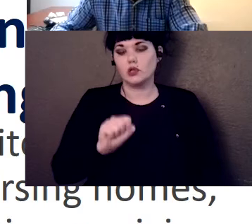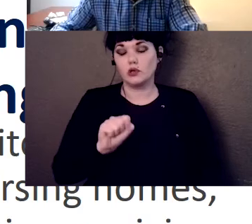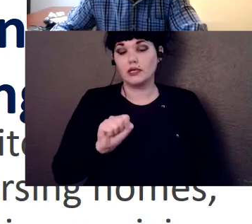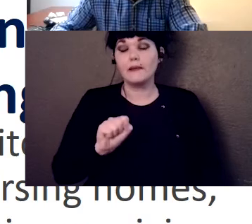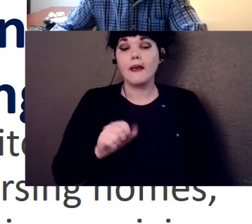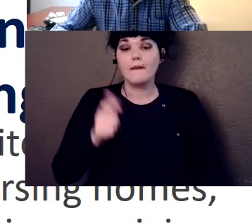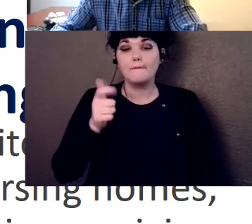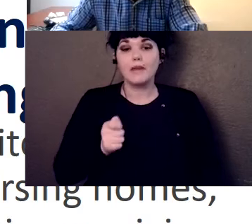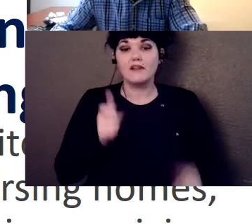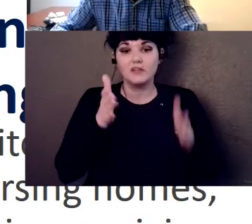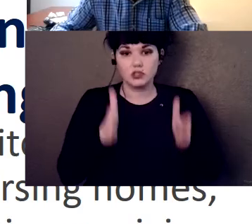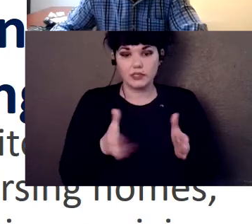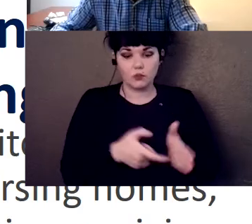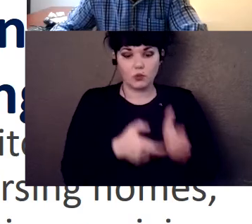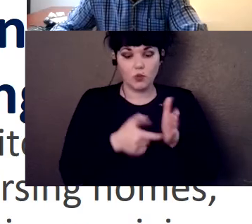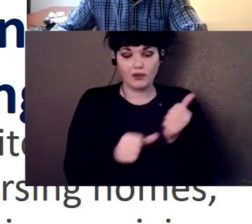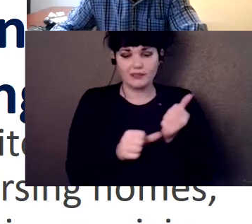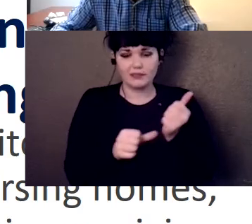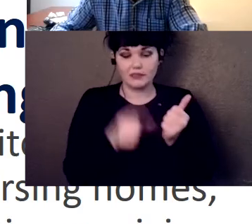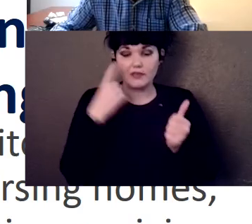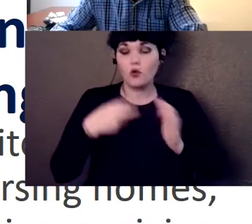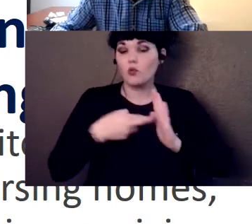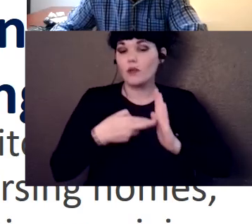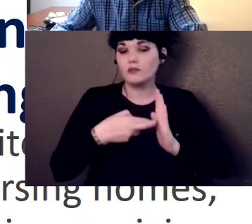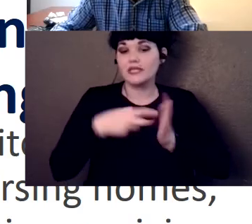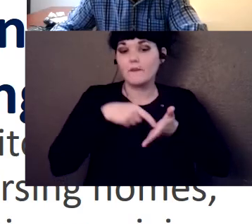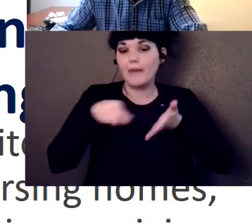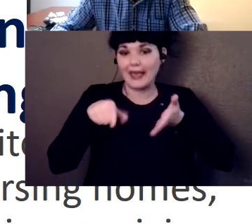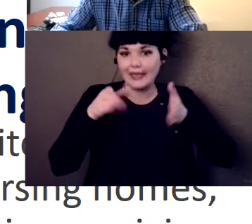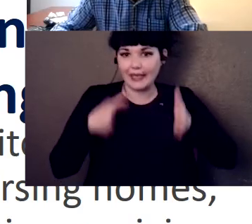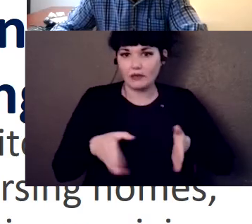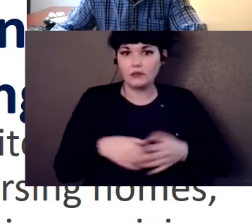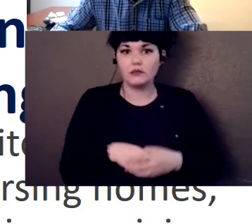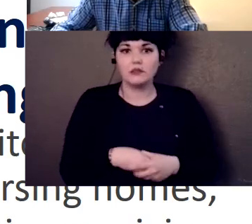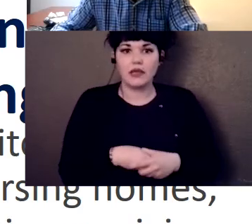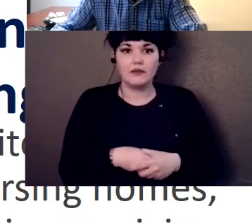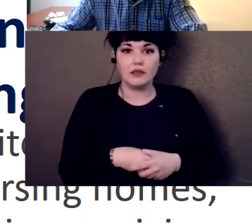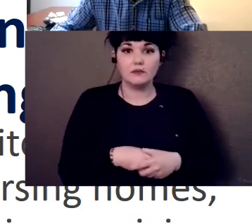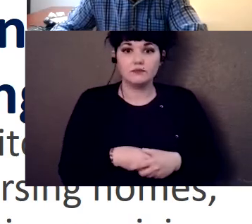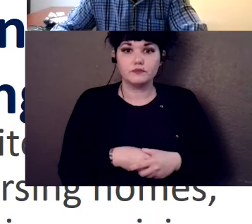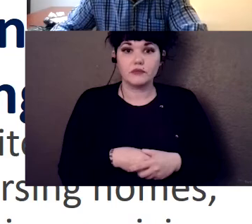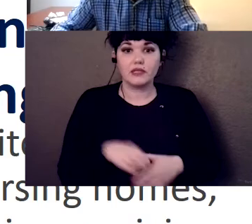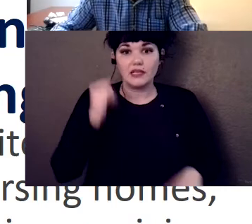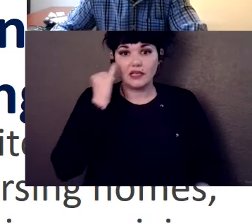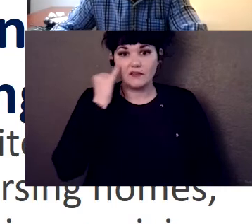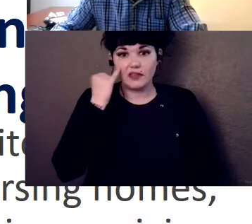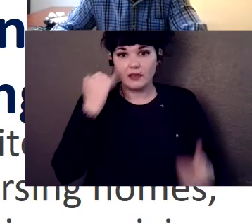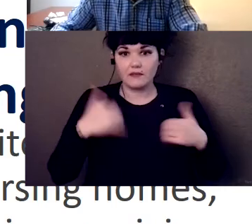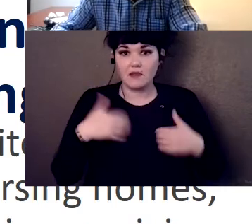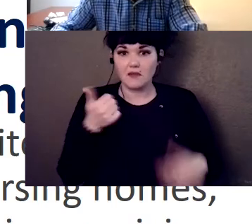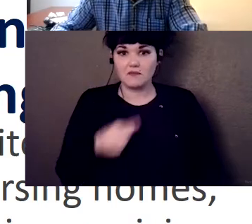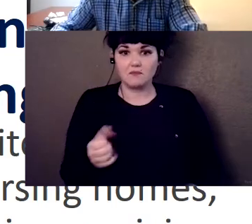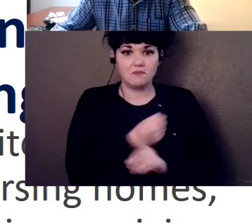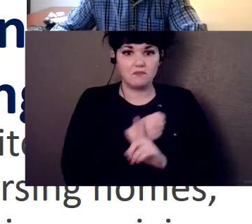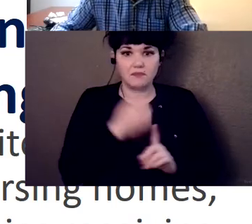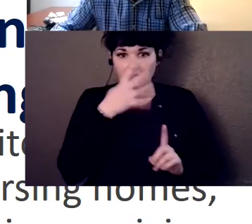that require the assistance of a representative payee from financial exploitation, abuse, and neglect. Representative payee